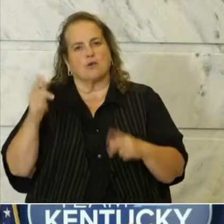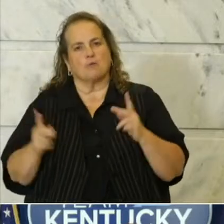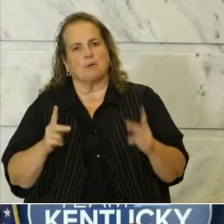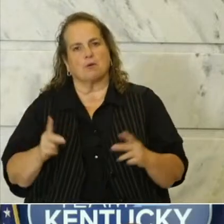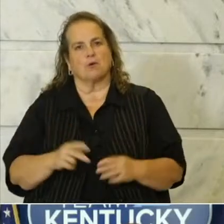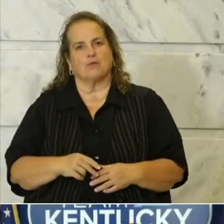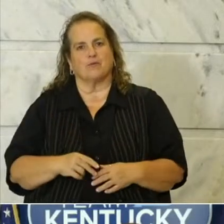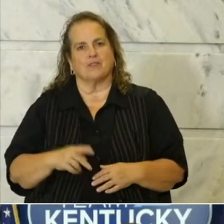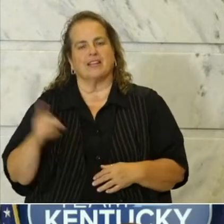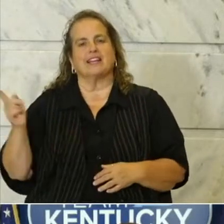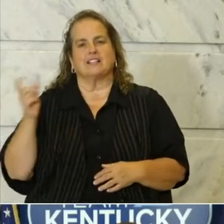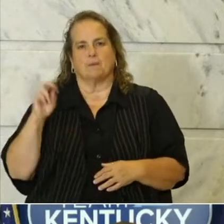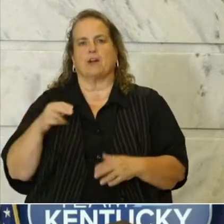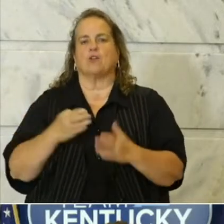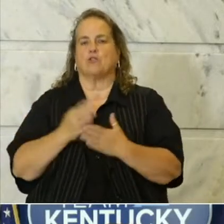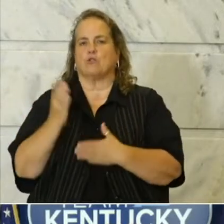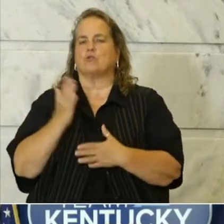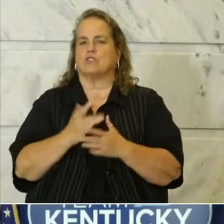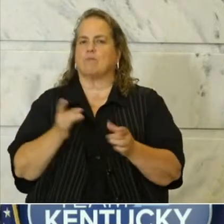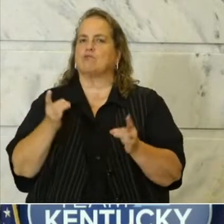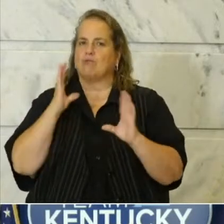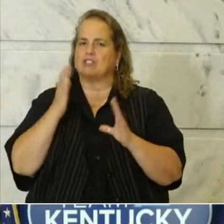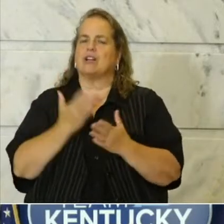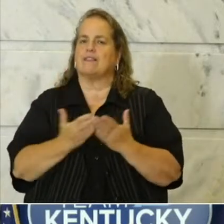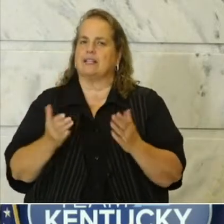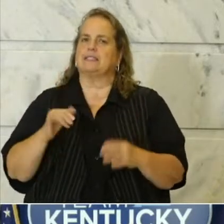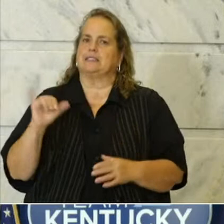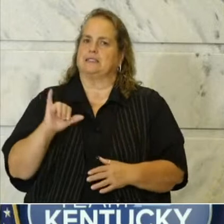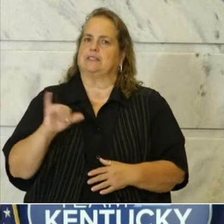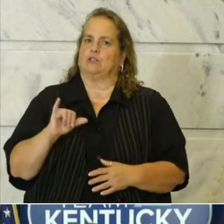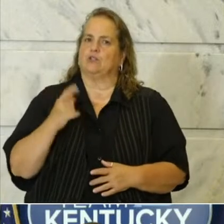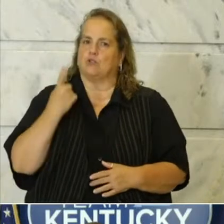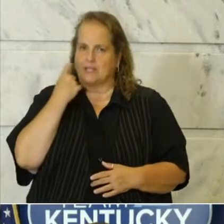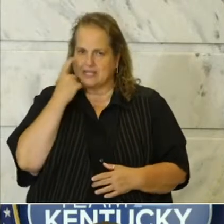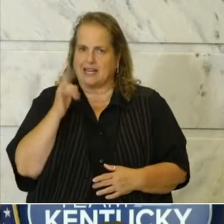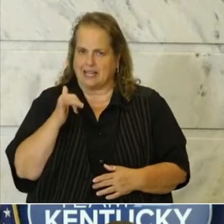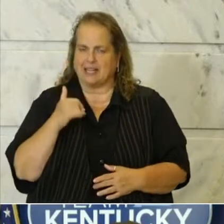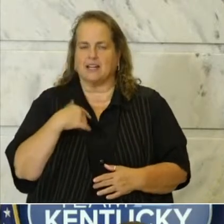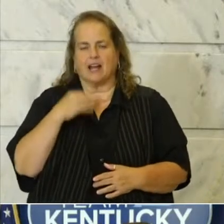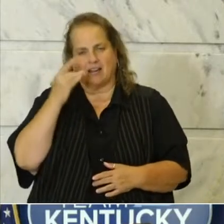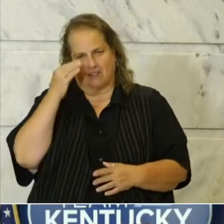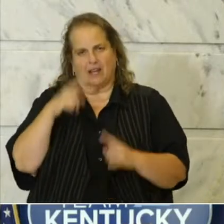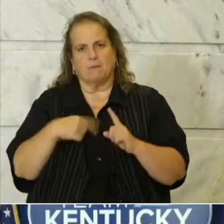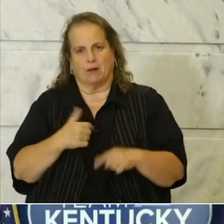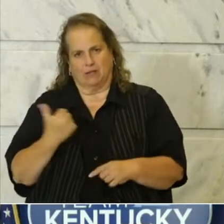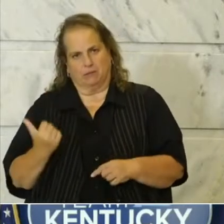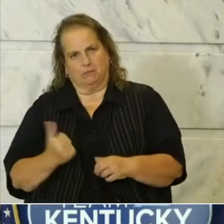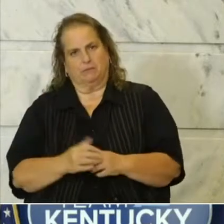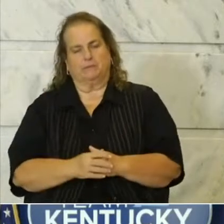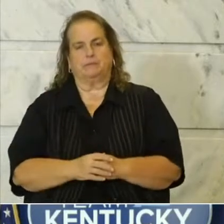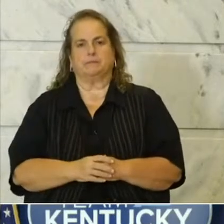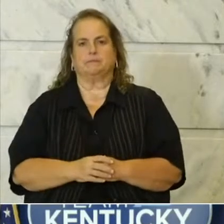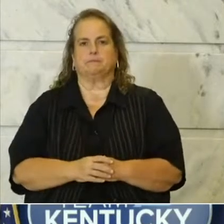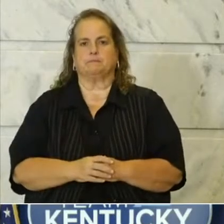I know he's been through some tragedy too recently, and we're thinking about him for that.